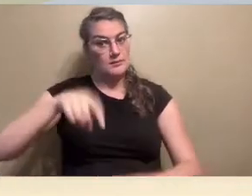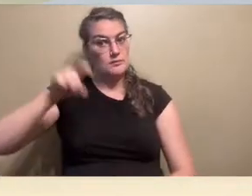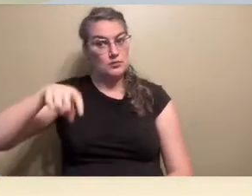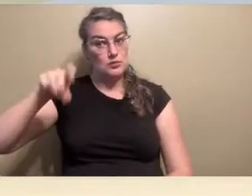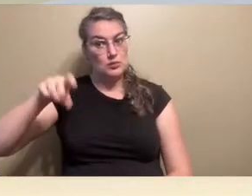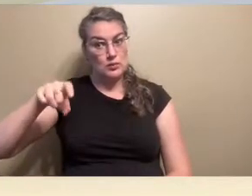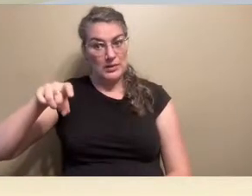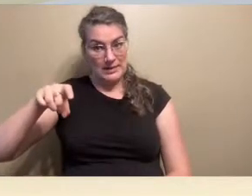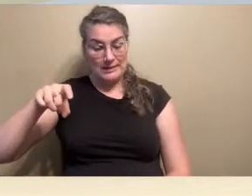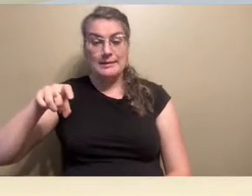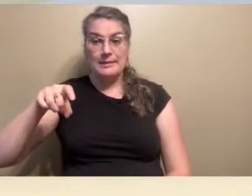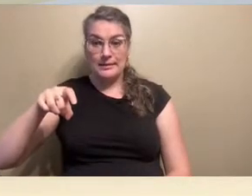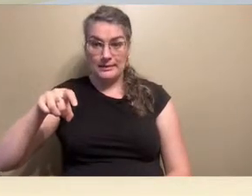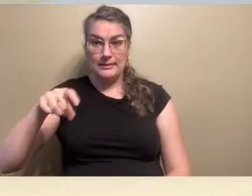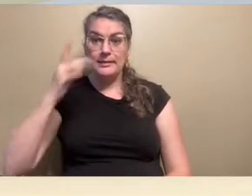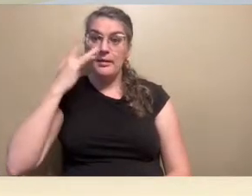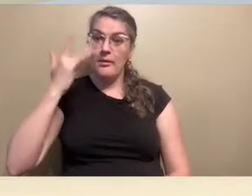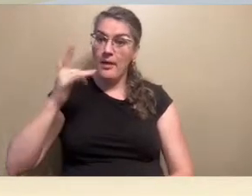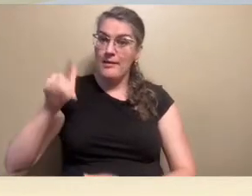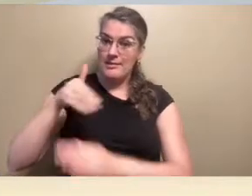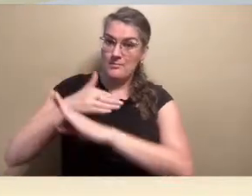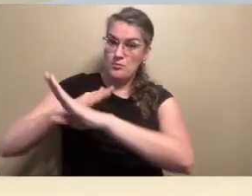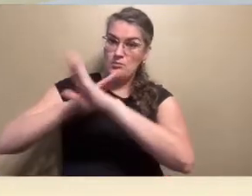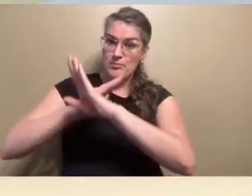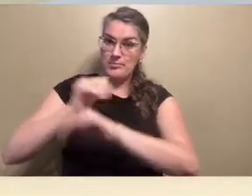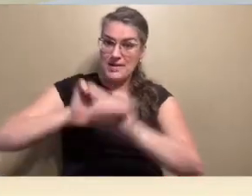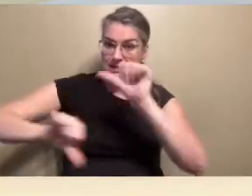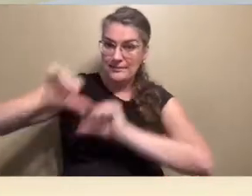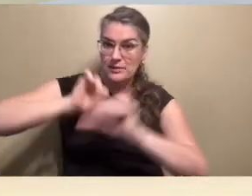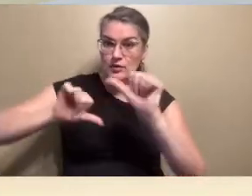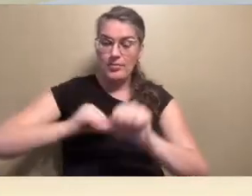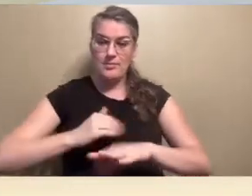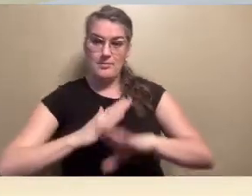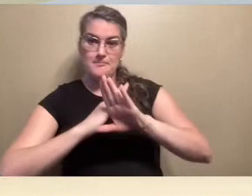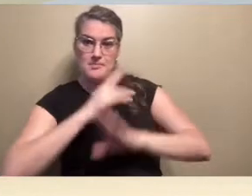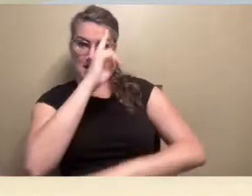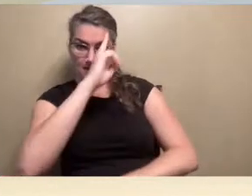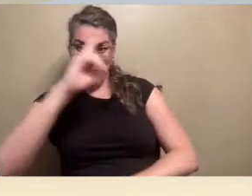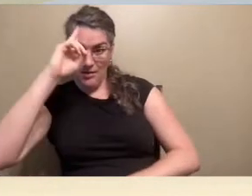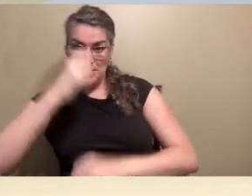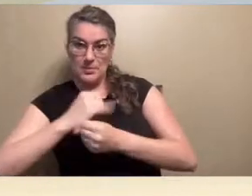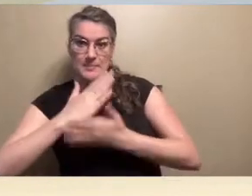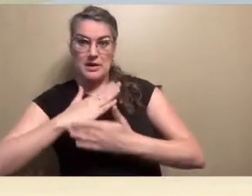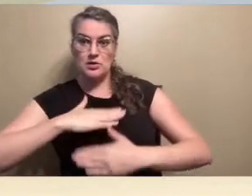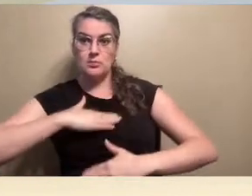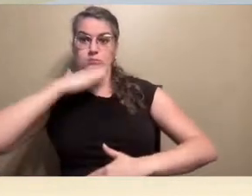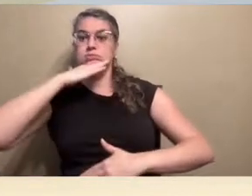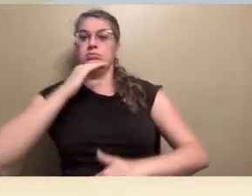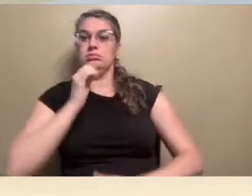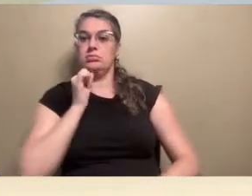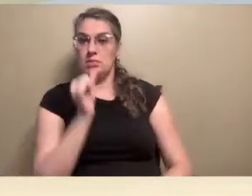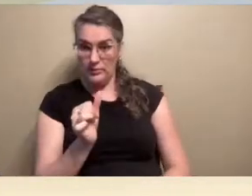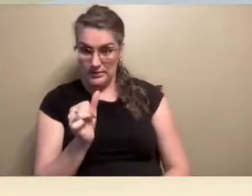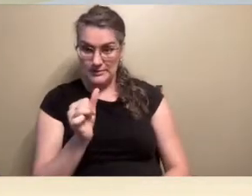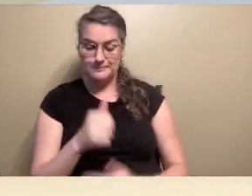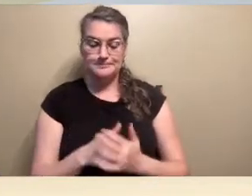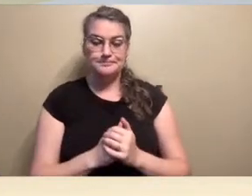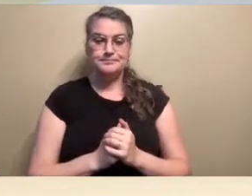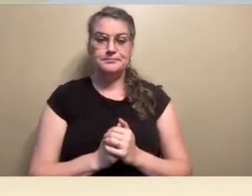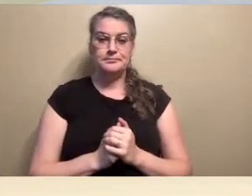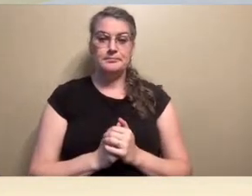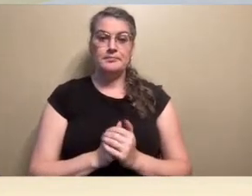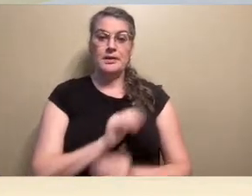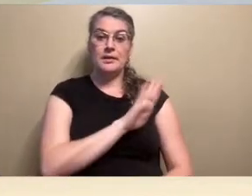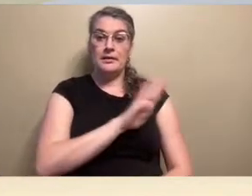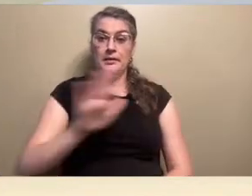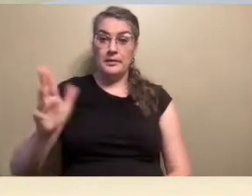our healthcare system, from the variants of concern and the potential 4th wave of COVID-19. The latest national modeling